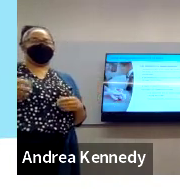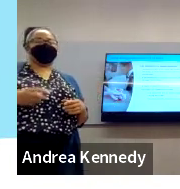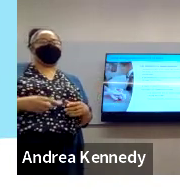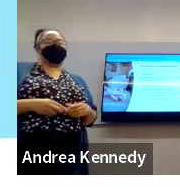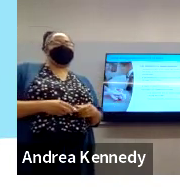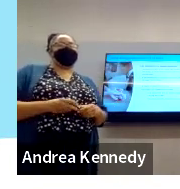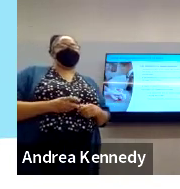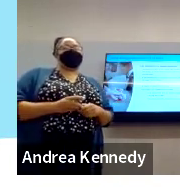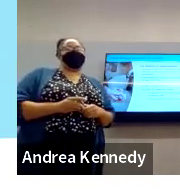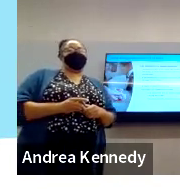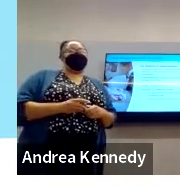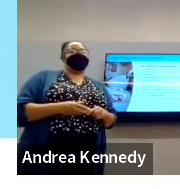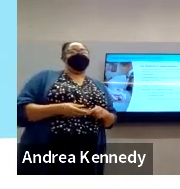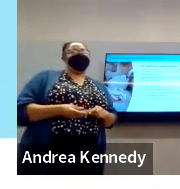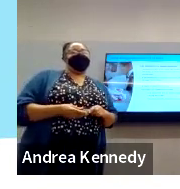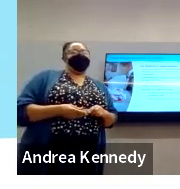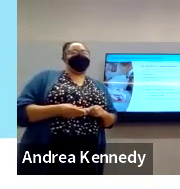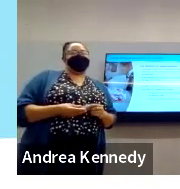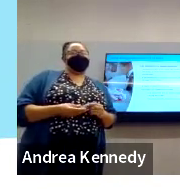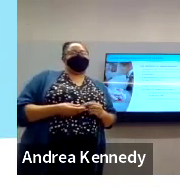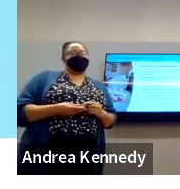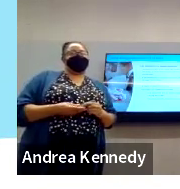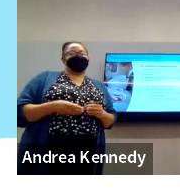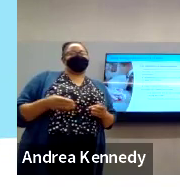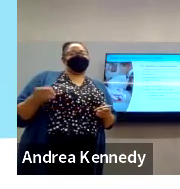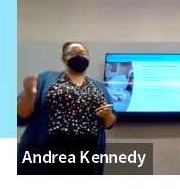of rent that you've been paying over the last year,